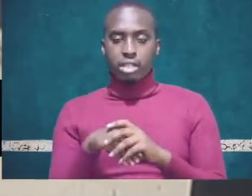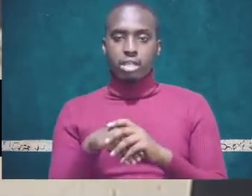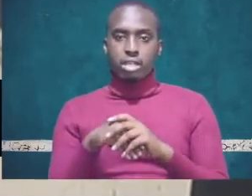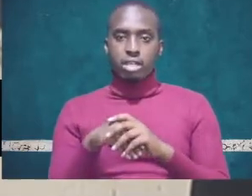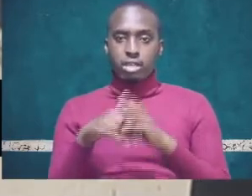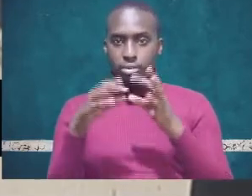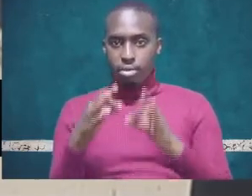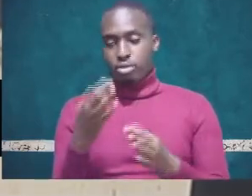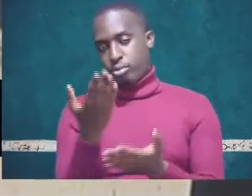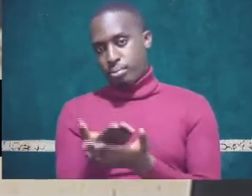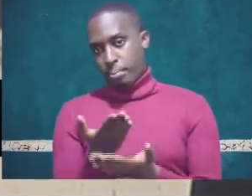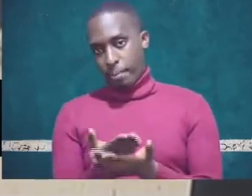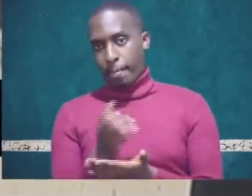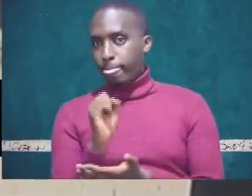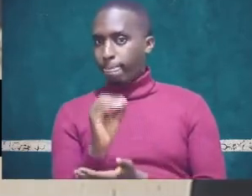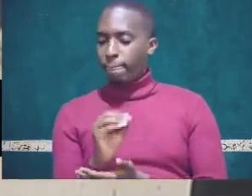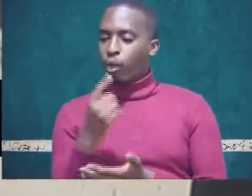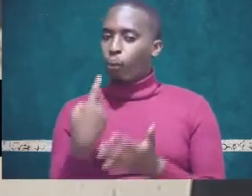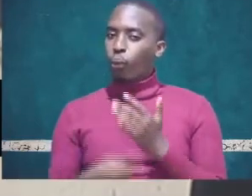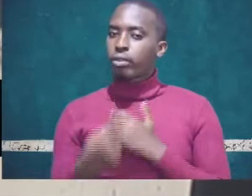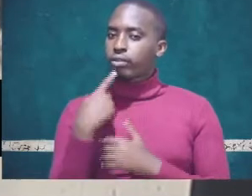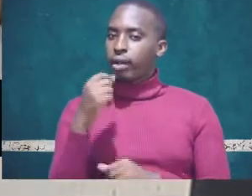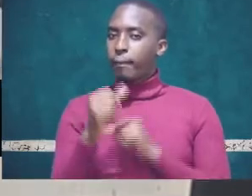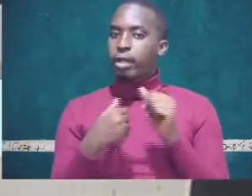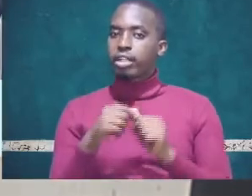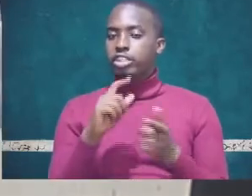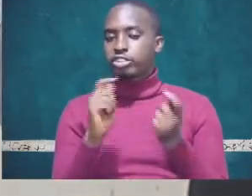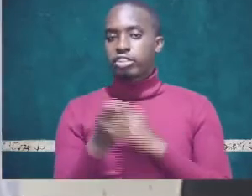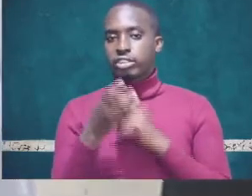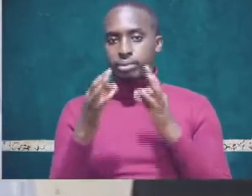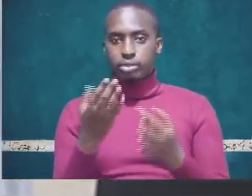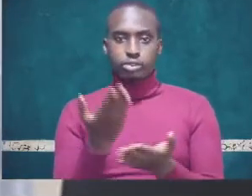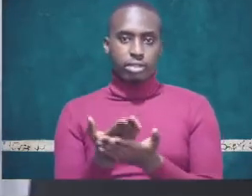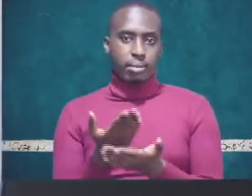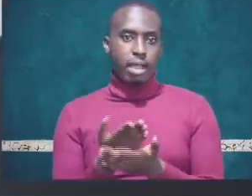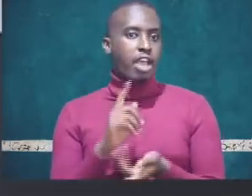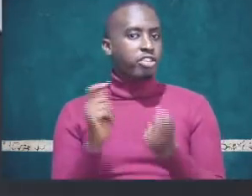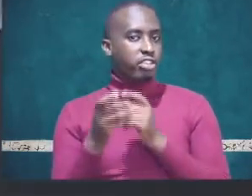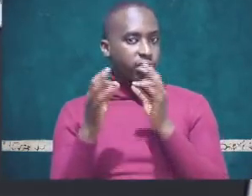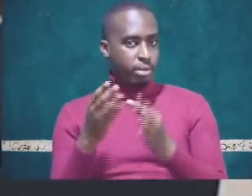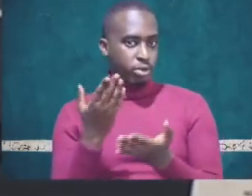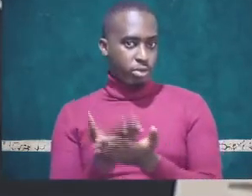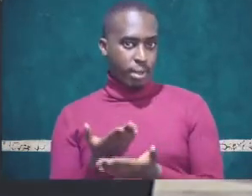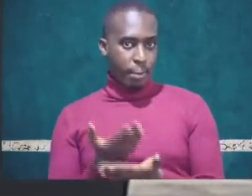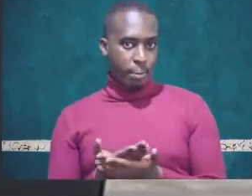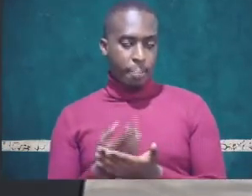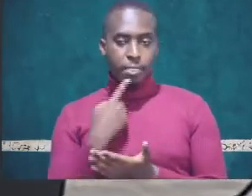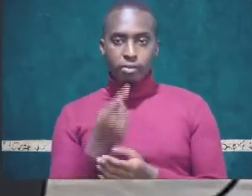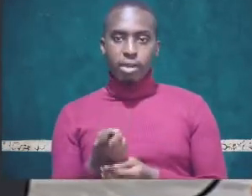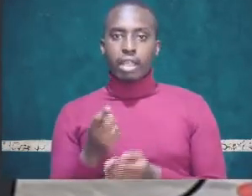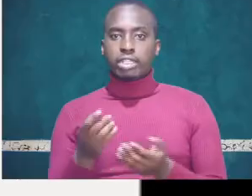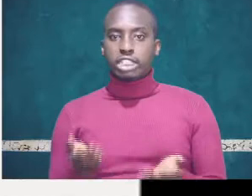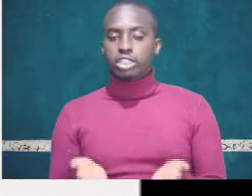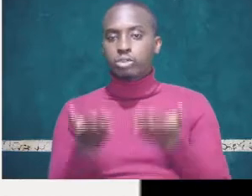demanded. So what do we mean by a change in quantity demanded? So a change in quantity demanded, it is an increase